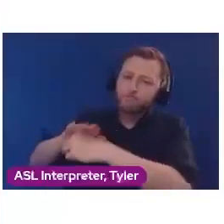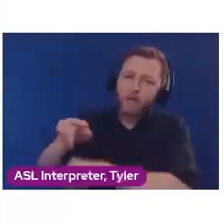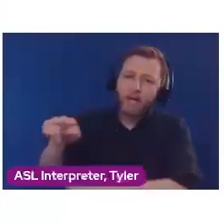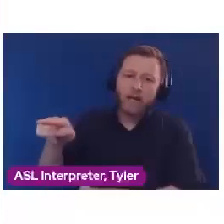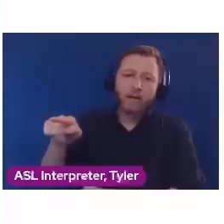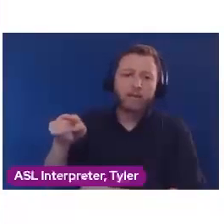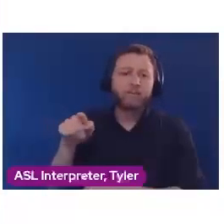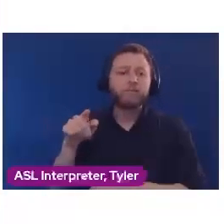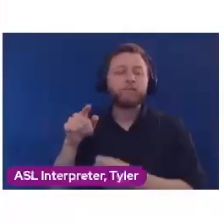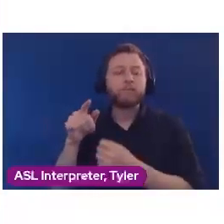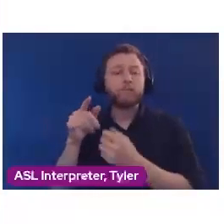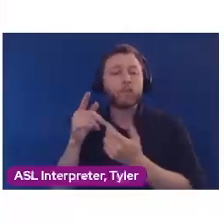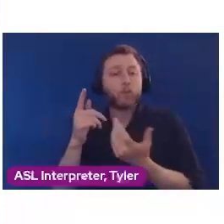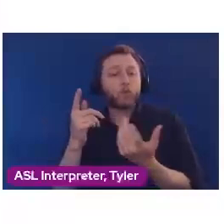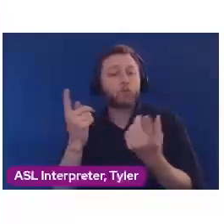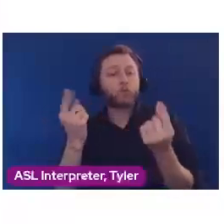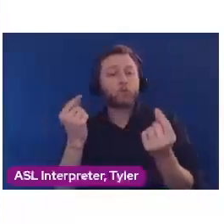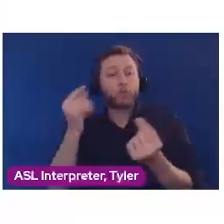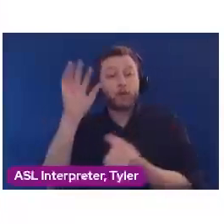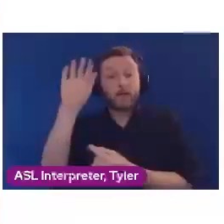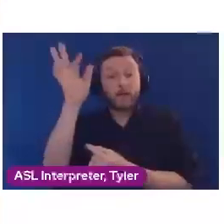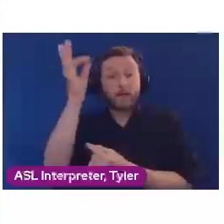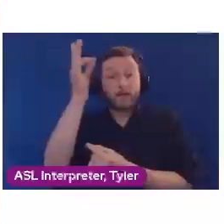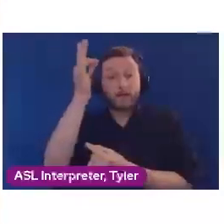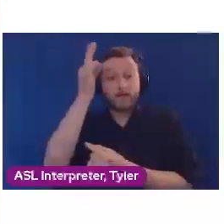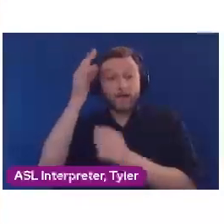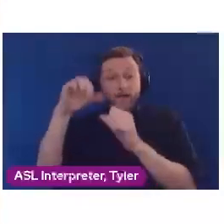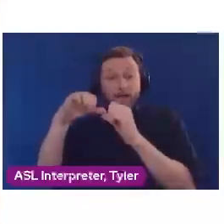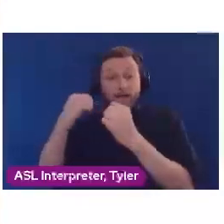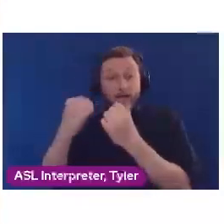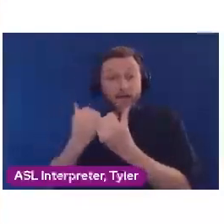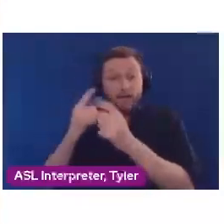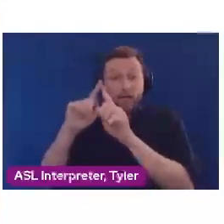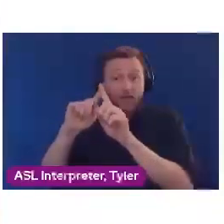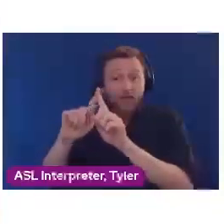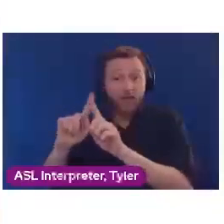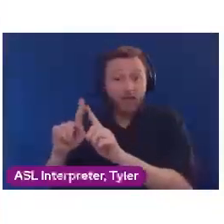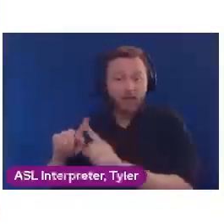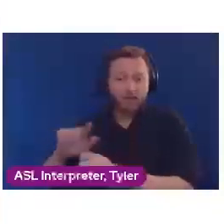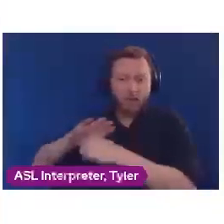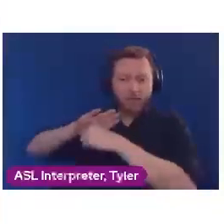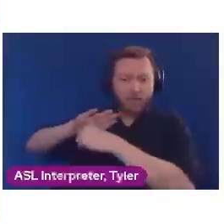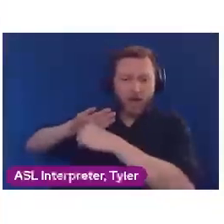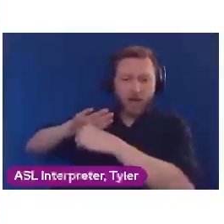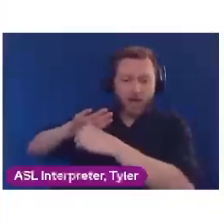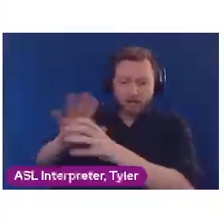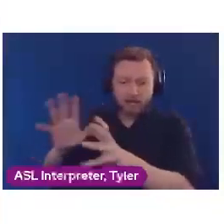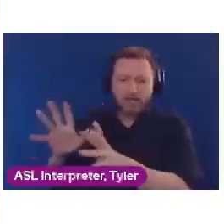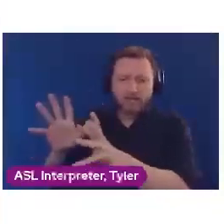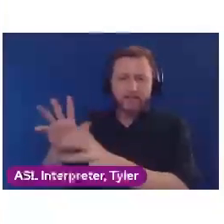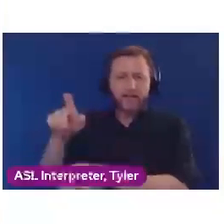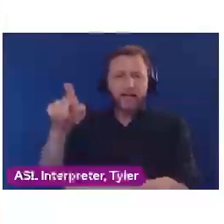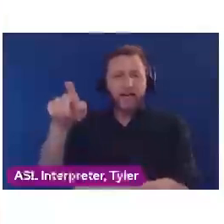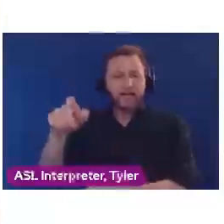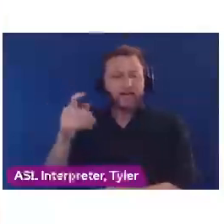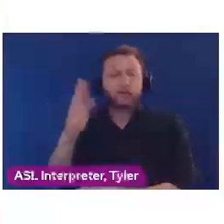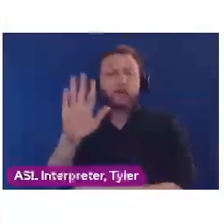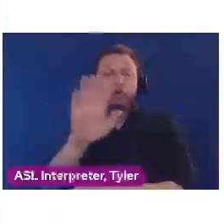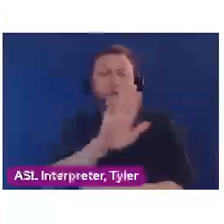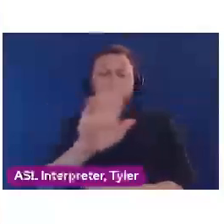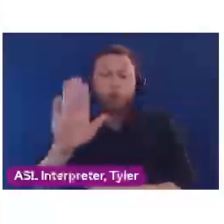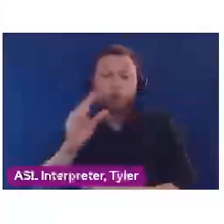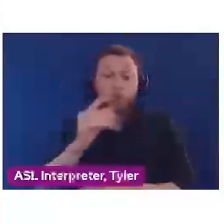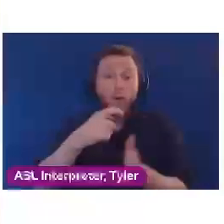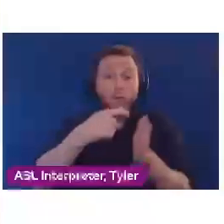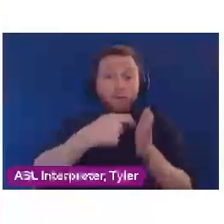to the Fed, because what they're doing, when we talk about what is causing your increased prices,